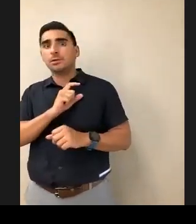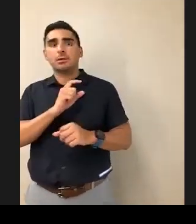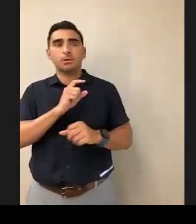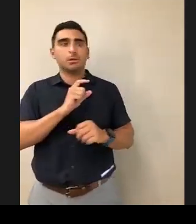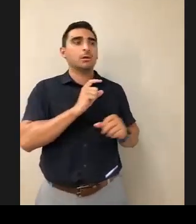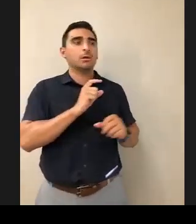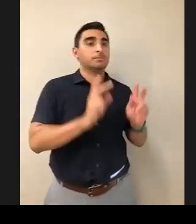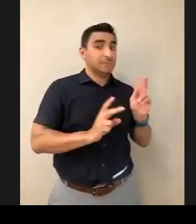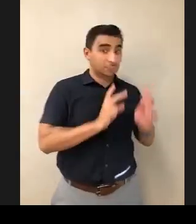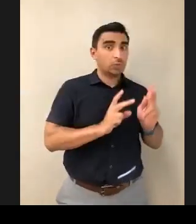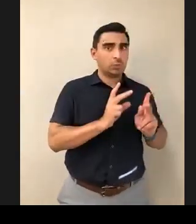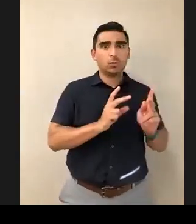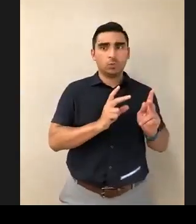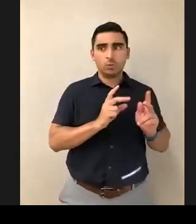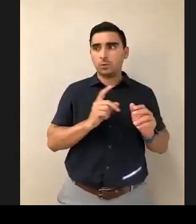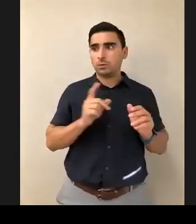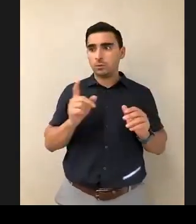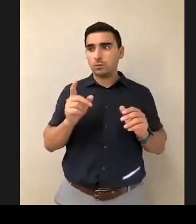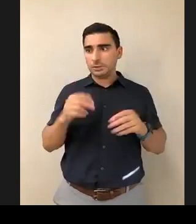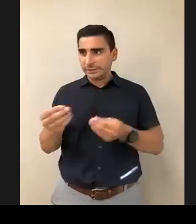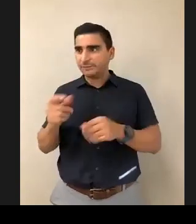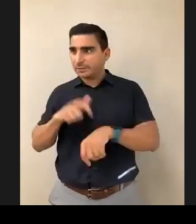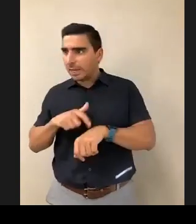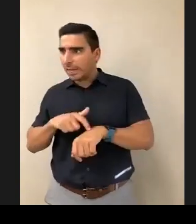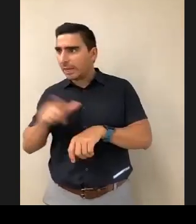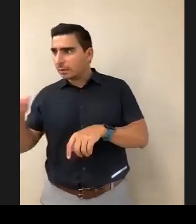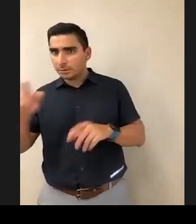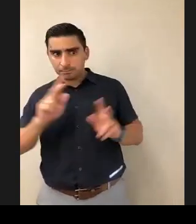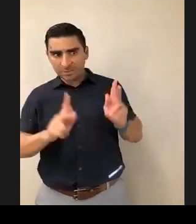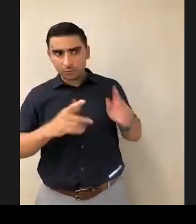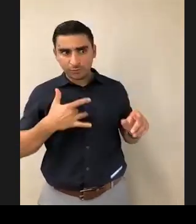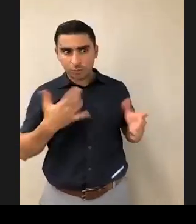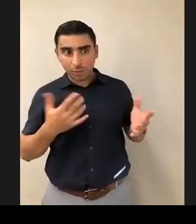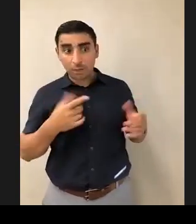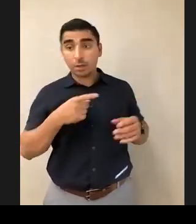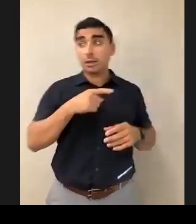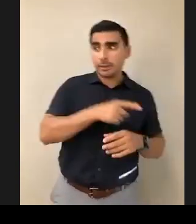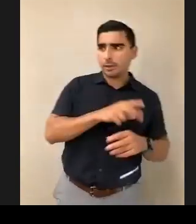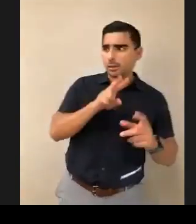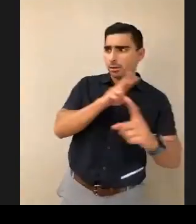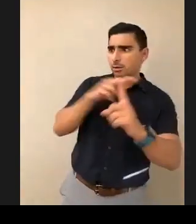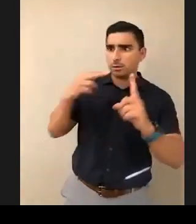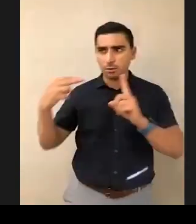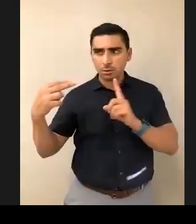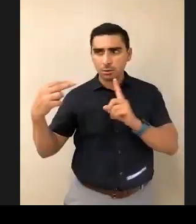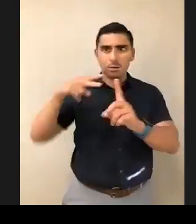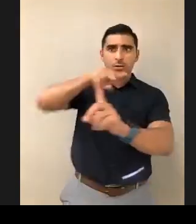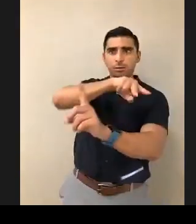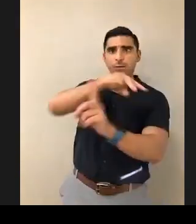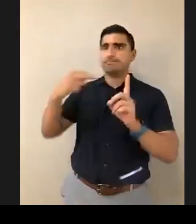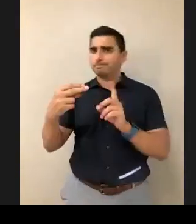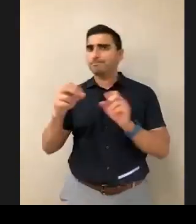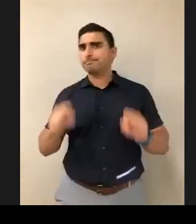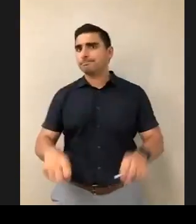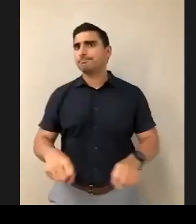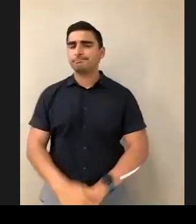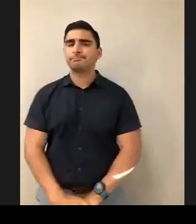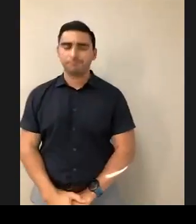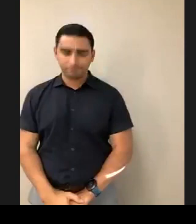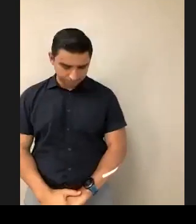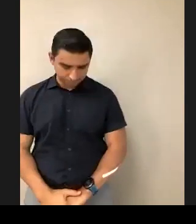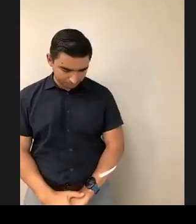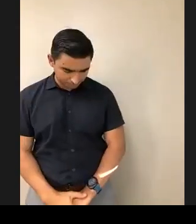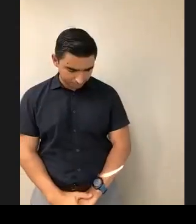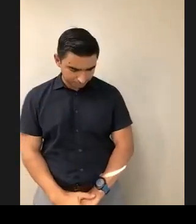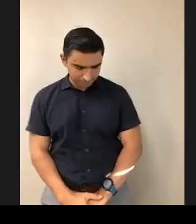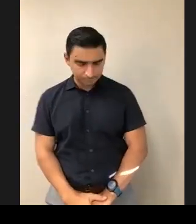to really understand how people on the other side of the encounters experience those encounters with them. Thank you,